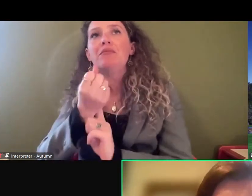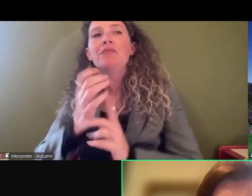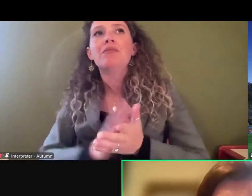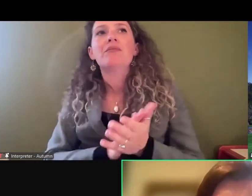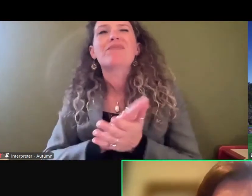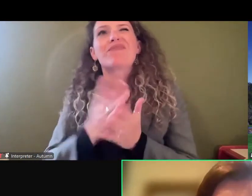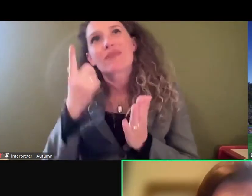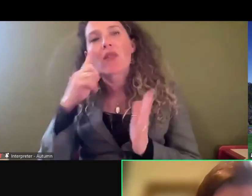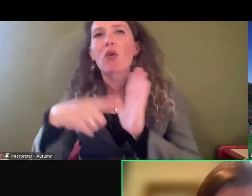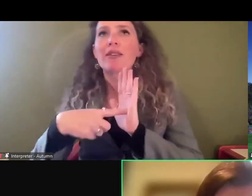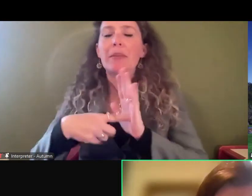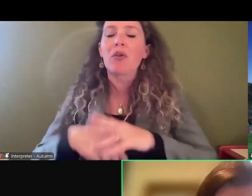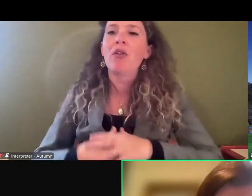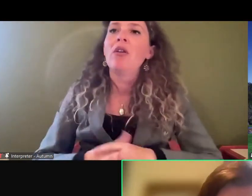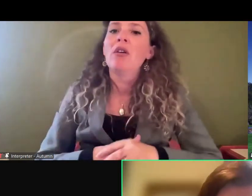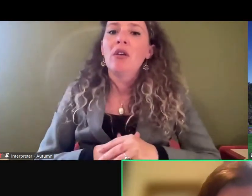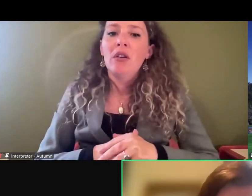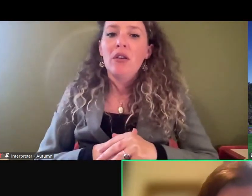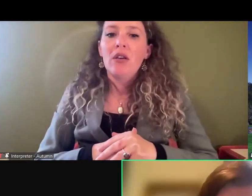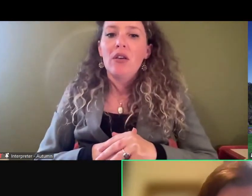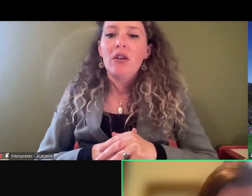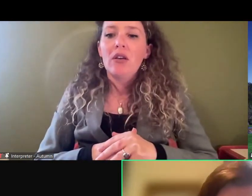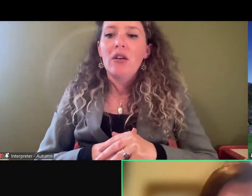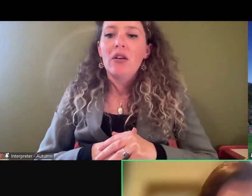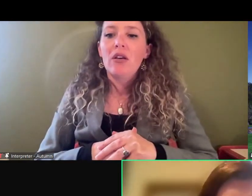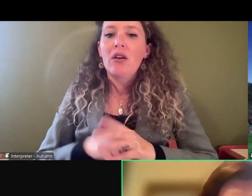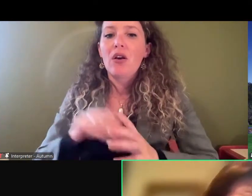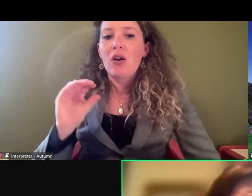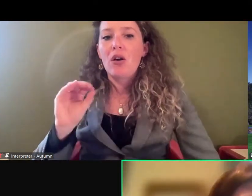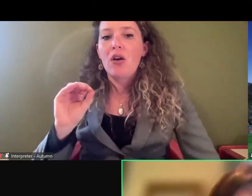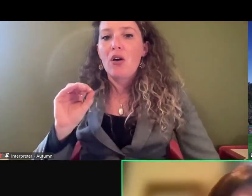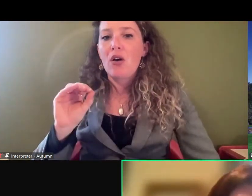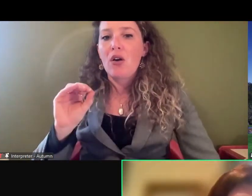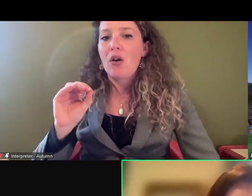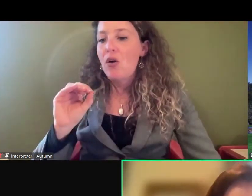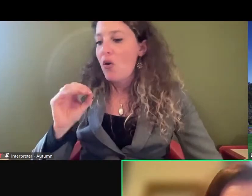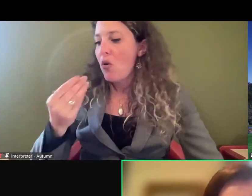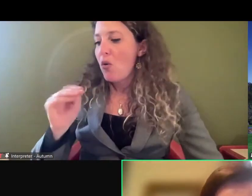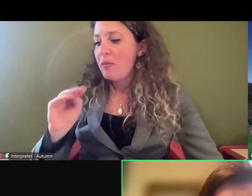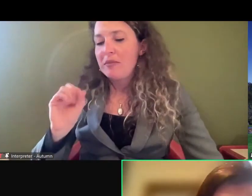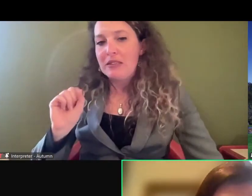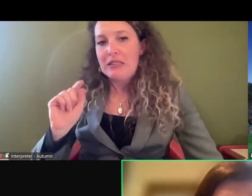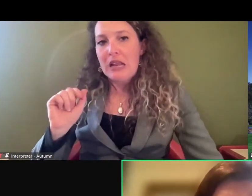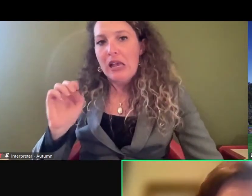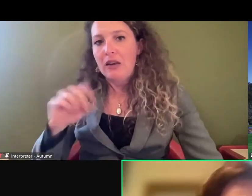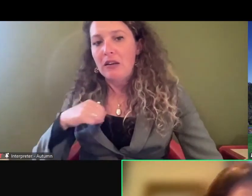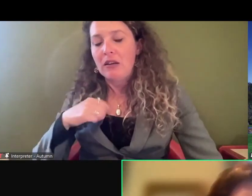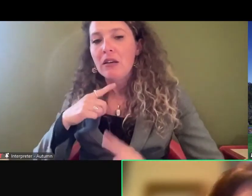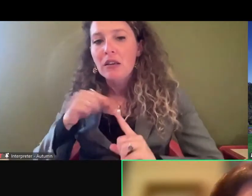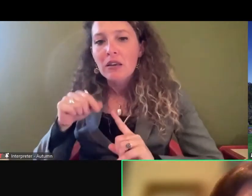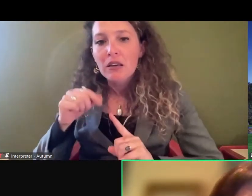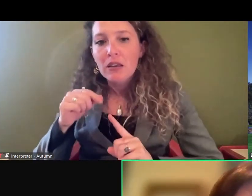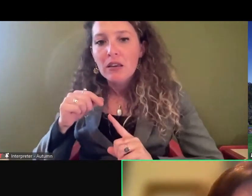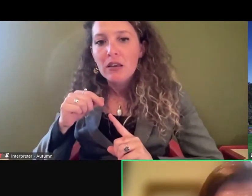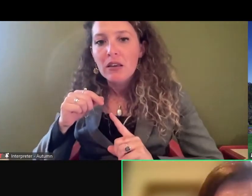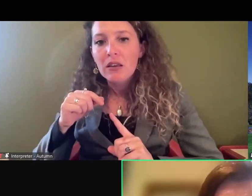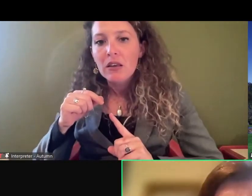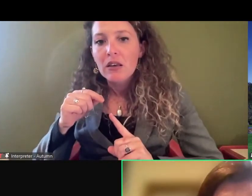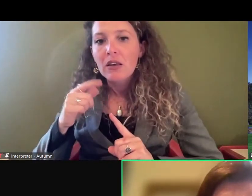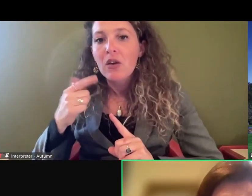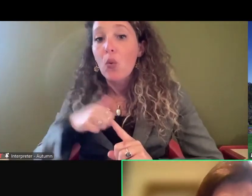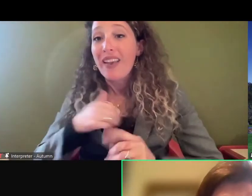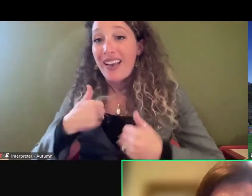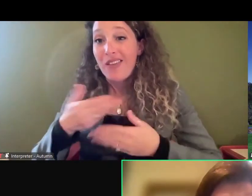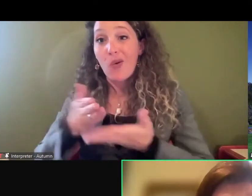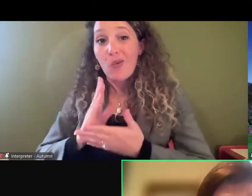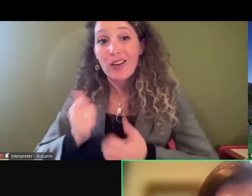for example, in under Olmstead and regulations, we have the right to live in the community,